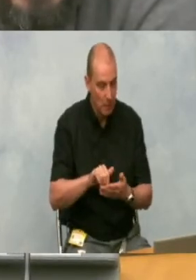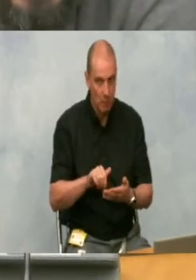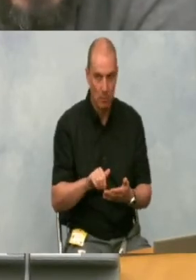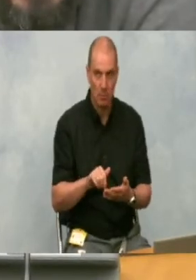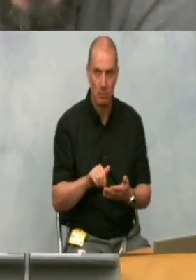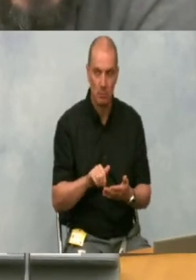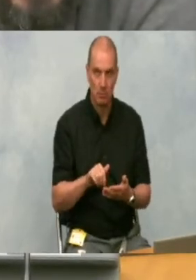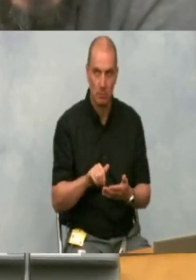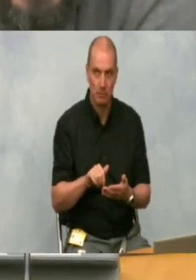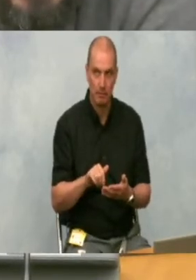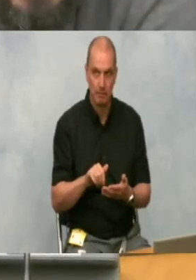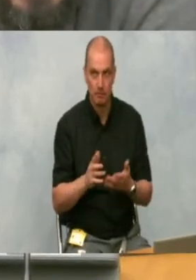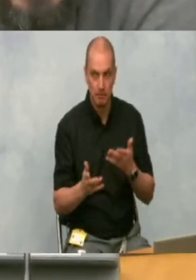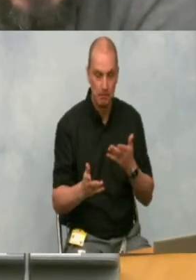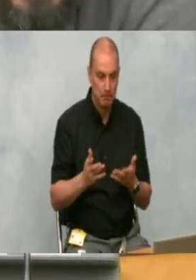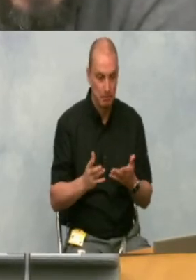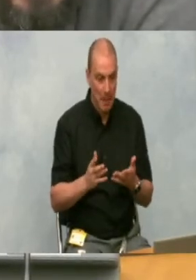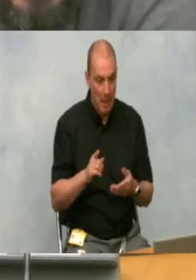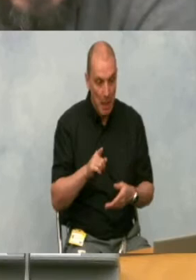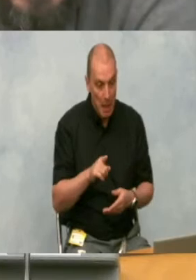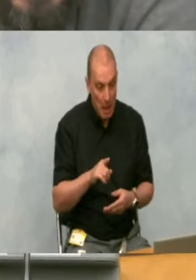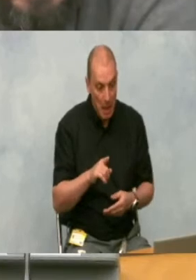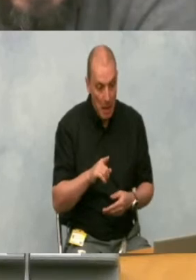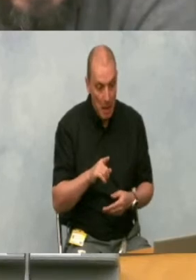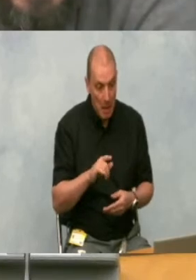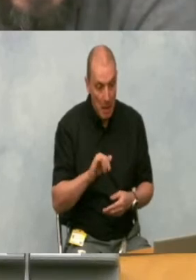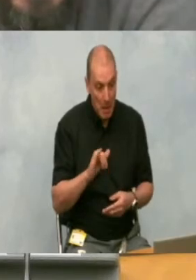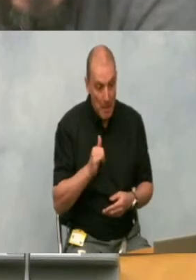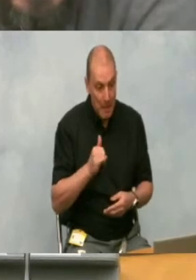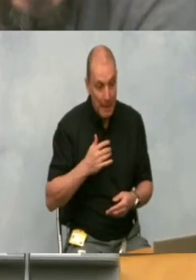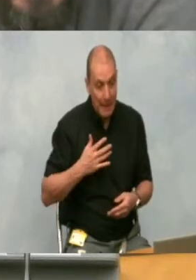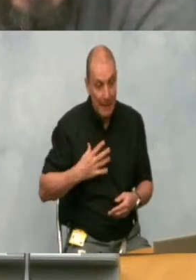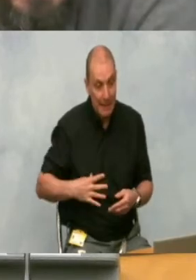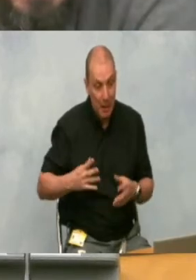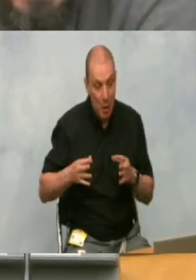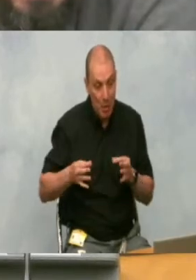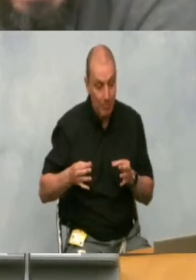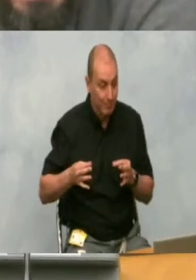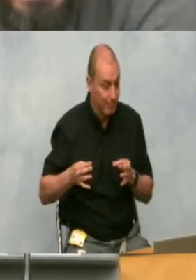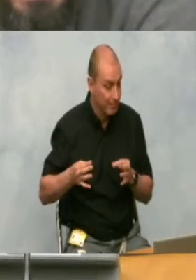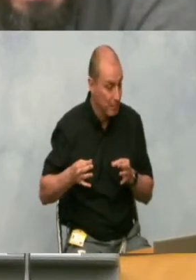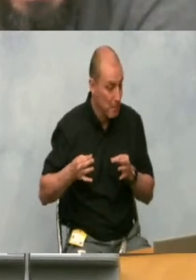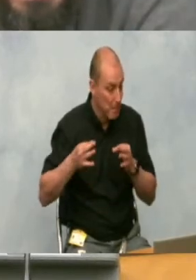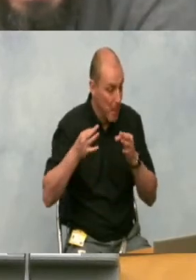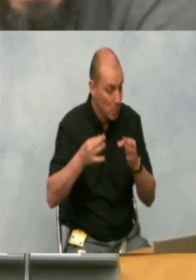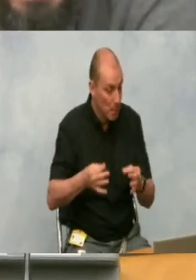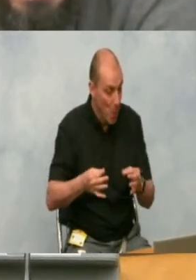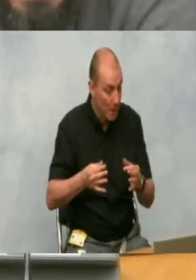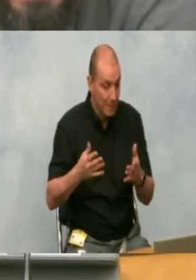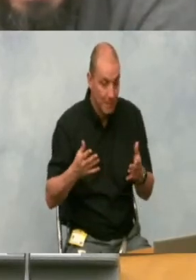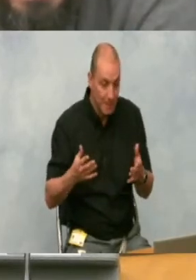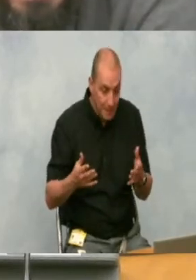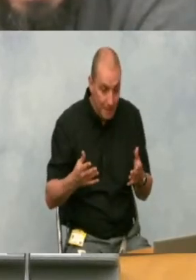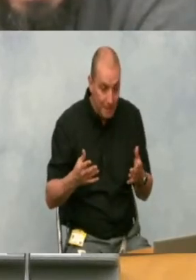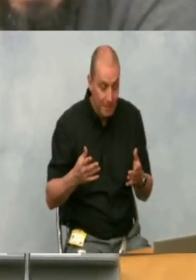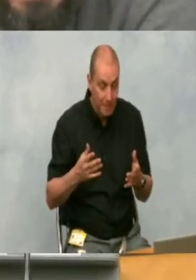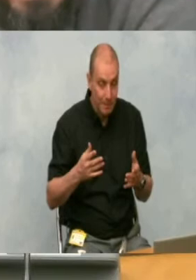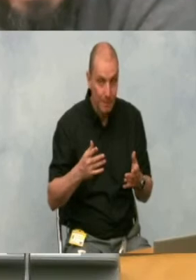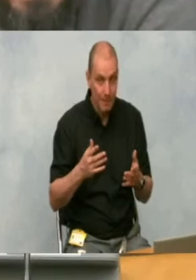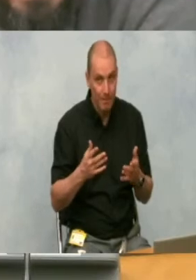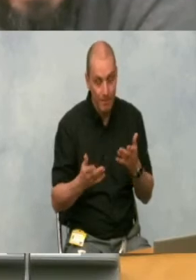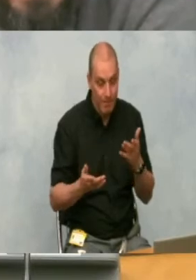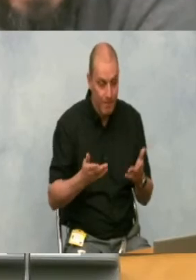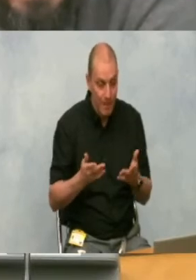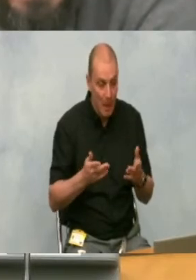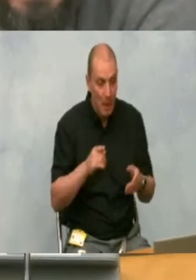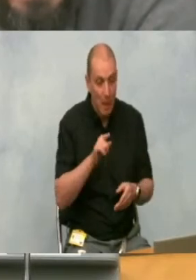decision until we can get more comfort. So just to finish, a quick question: what is the £1 per square foot